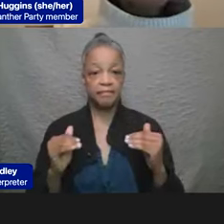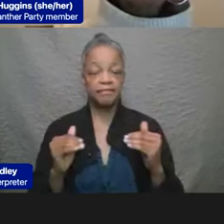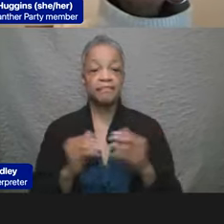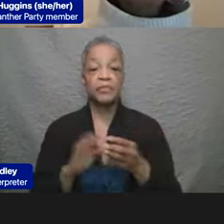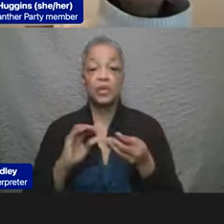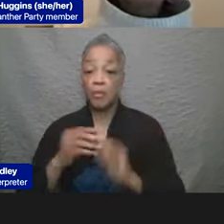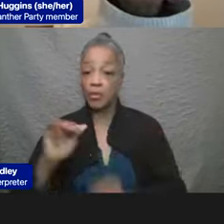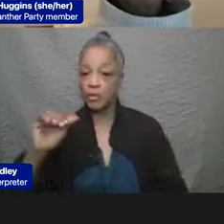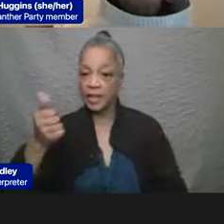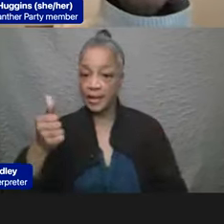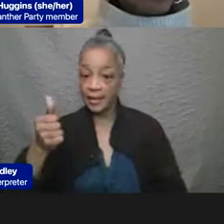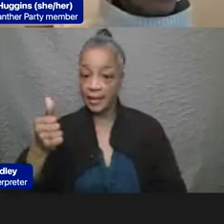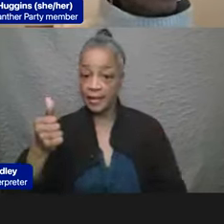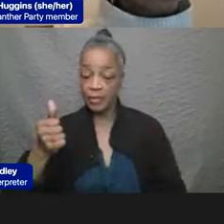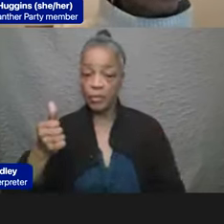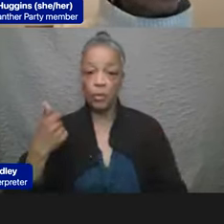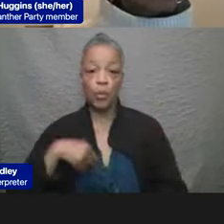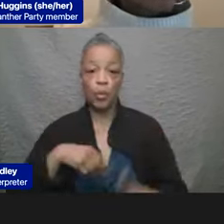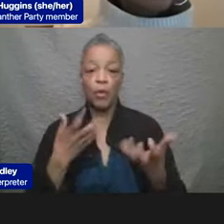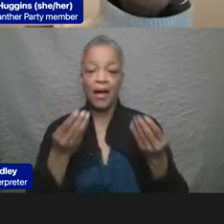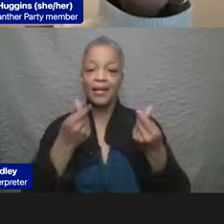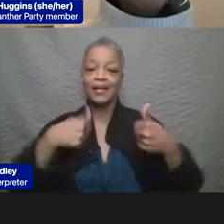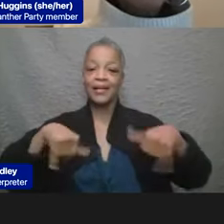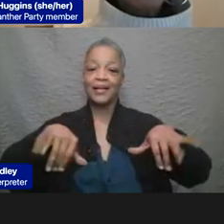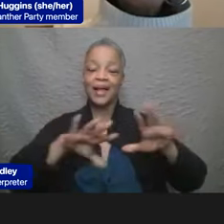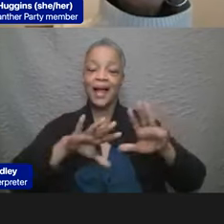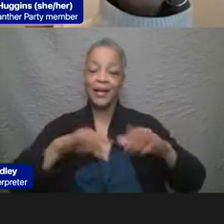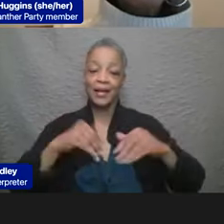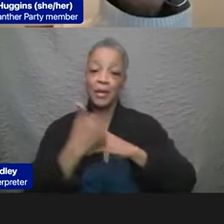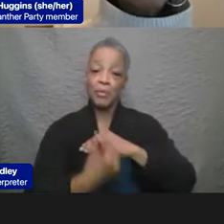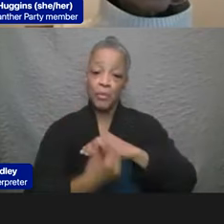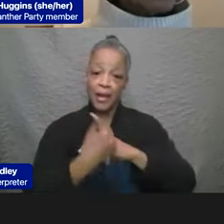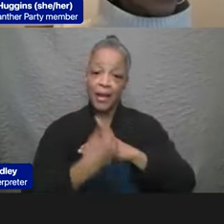10, we want land, bread,